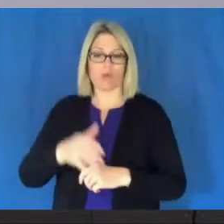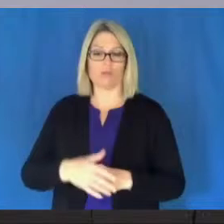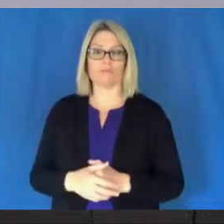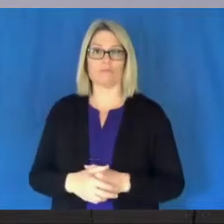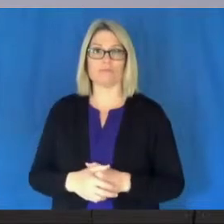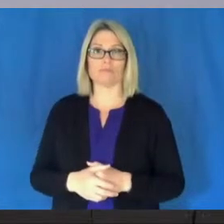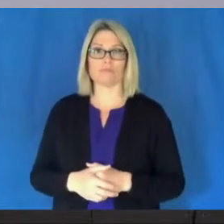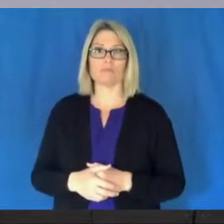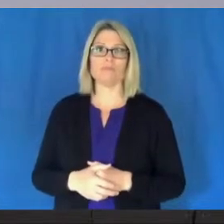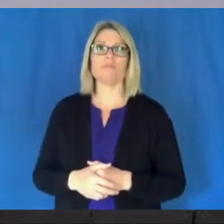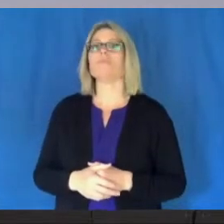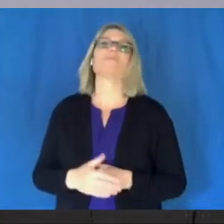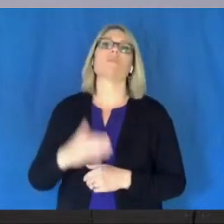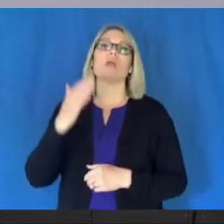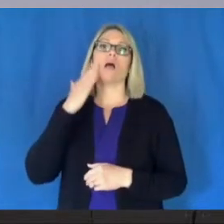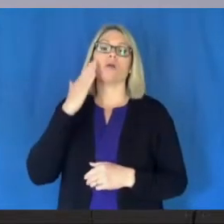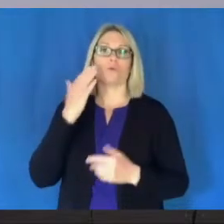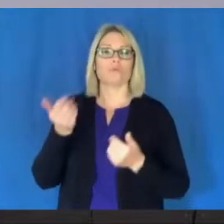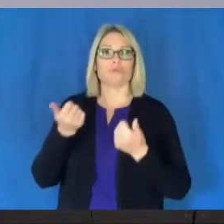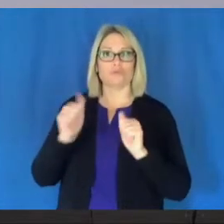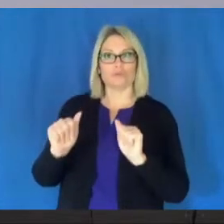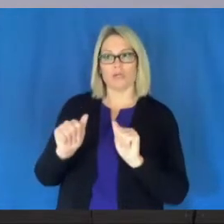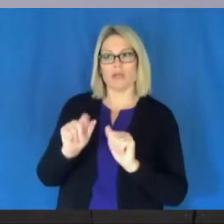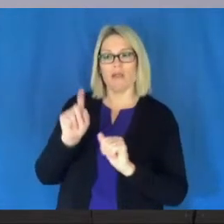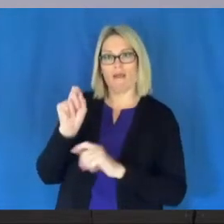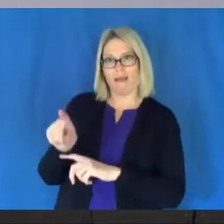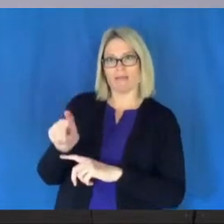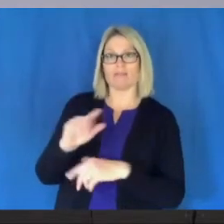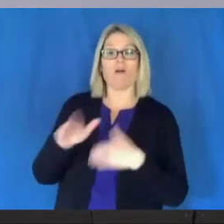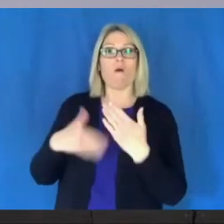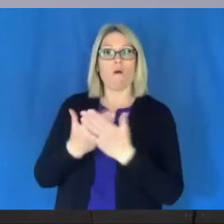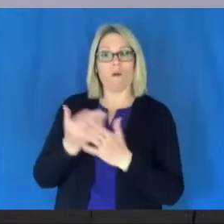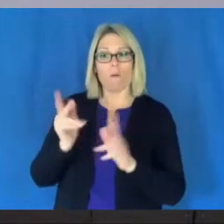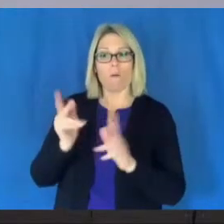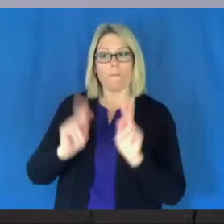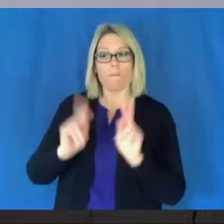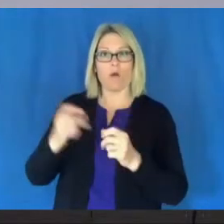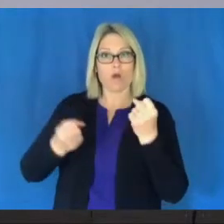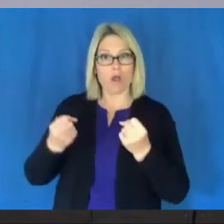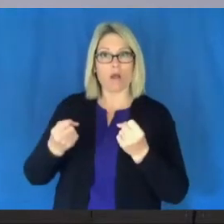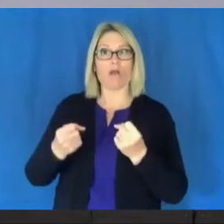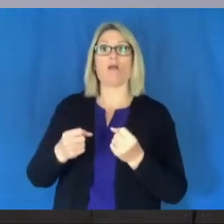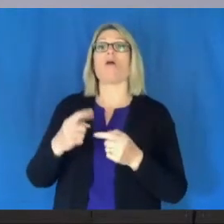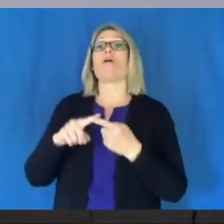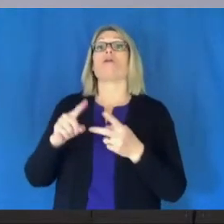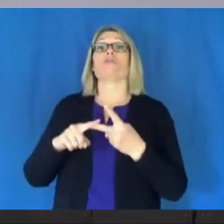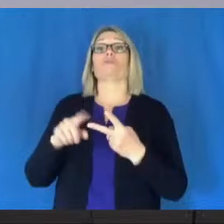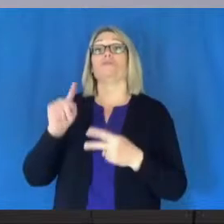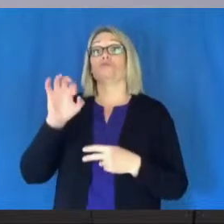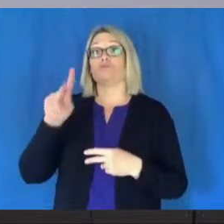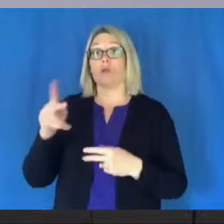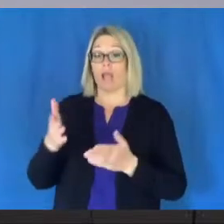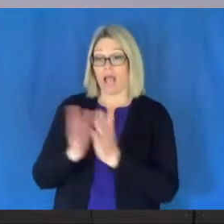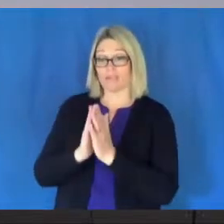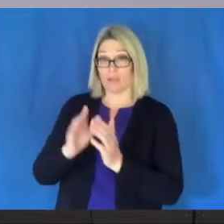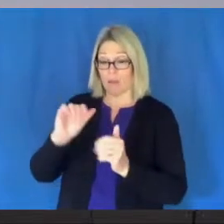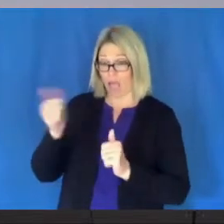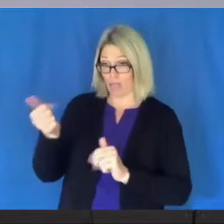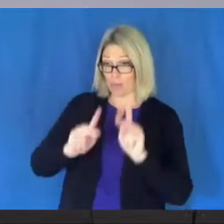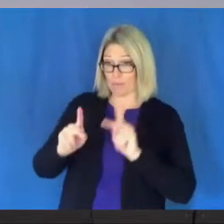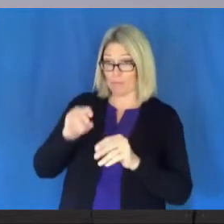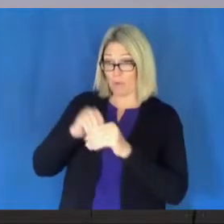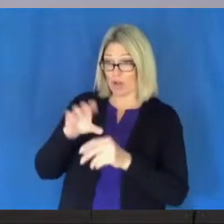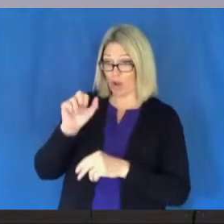certainly I know they're trying to make sure they ask all vehicles, including trucks, is there anybody else in the vehicle?